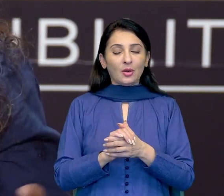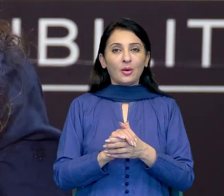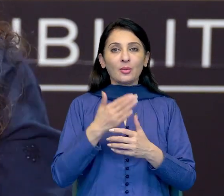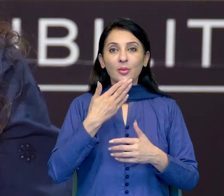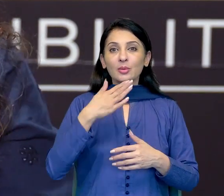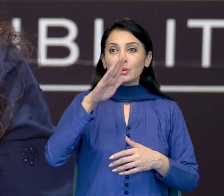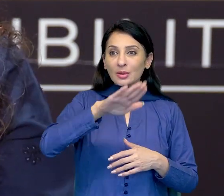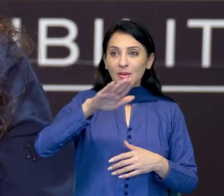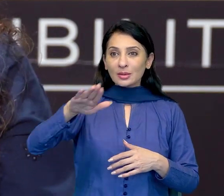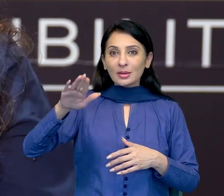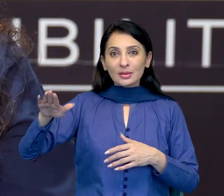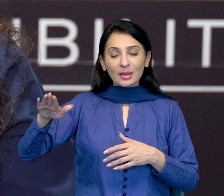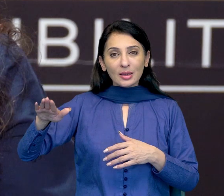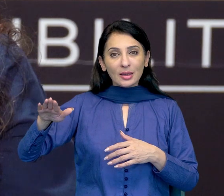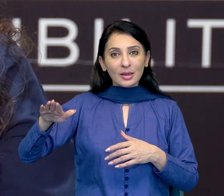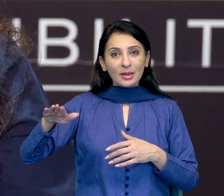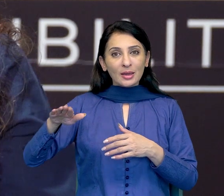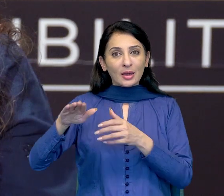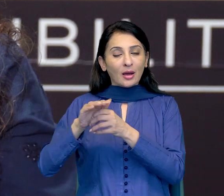period I was teaching,